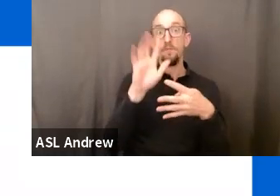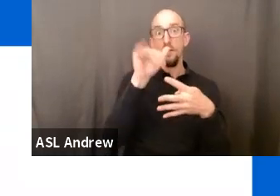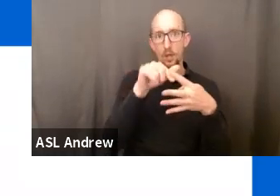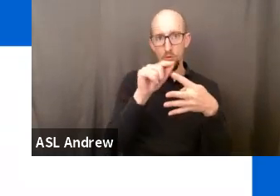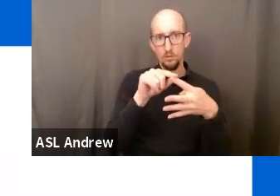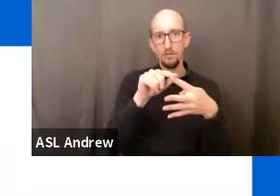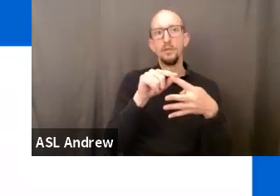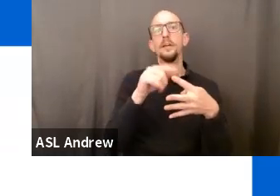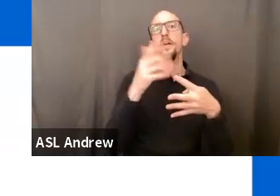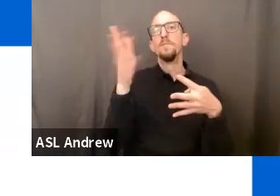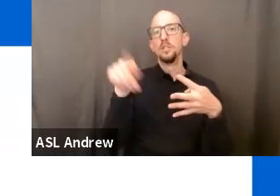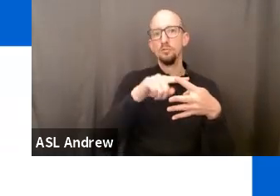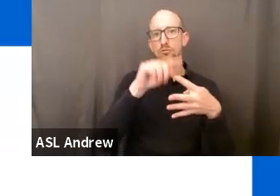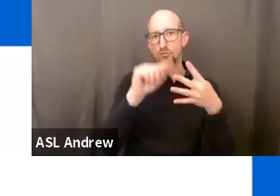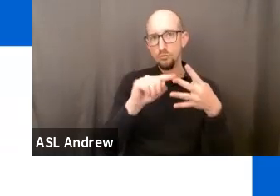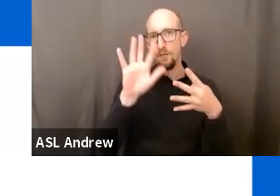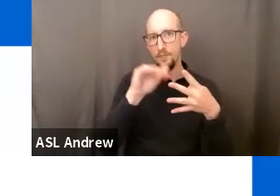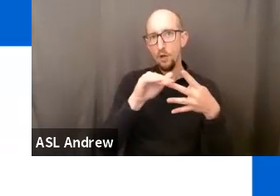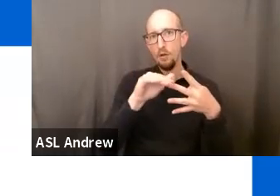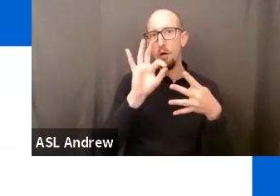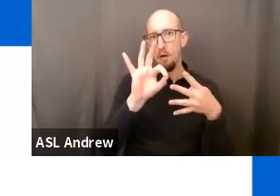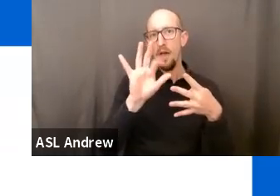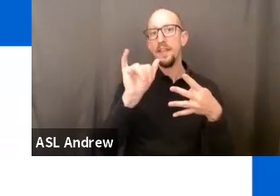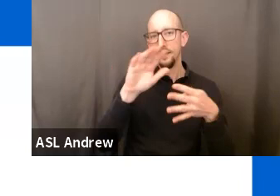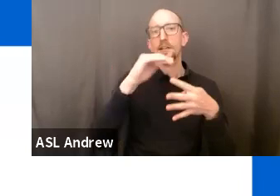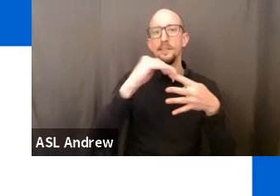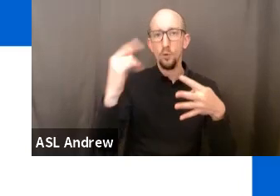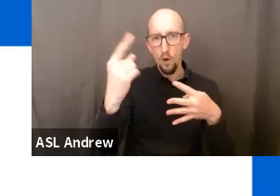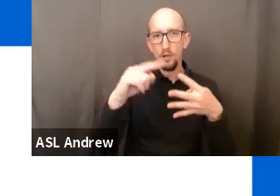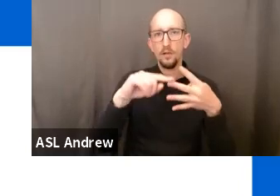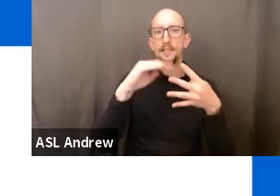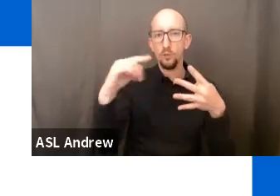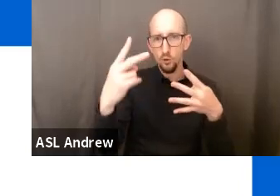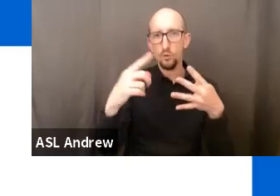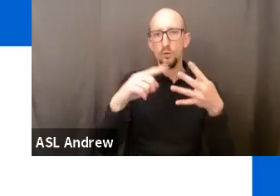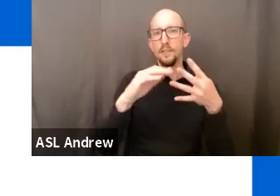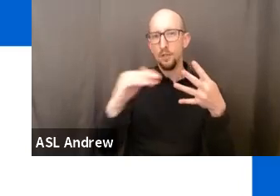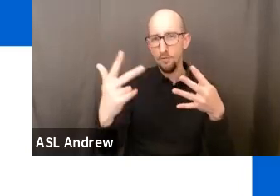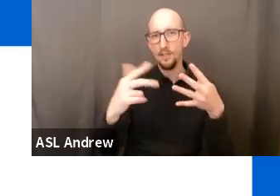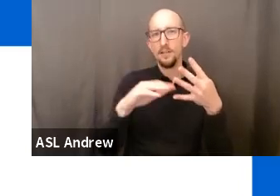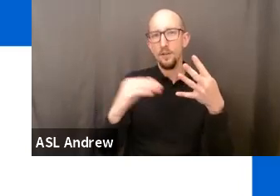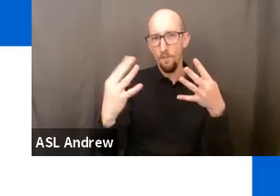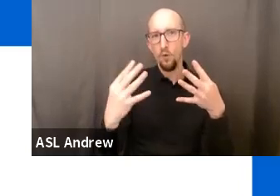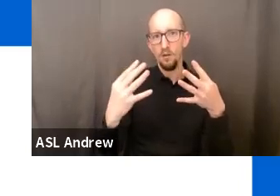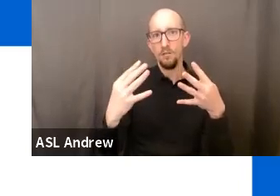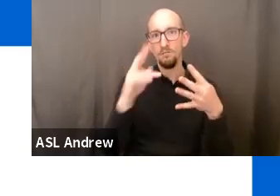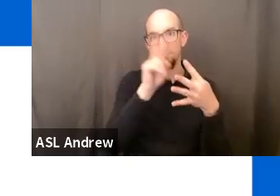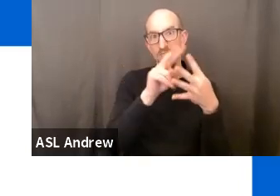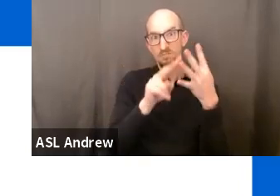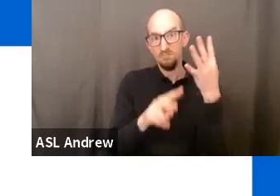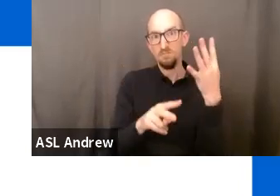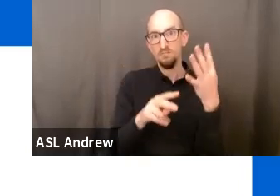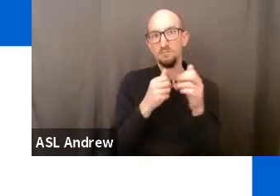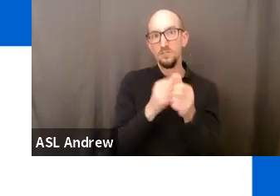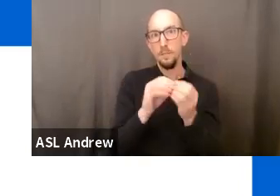Yes. Got it. And could you pull up the metrics when you get a chance, just so that we can refresh